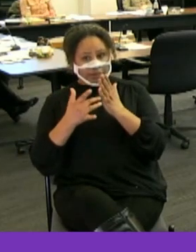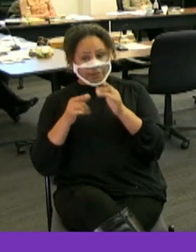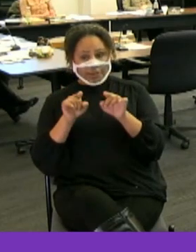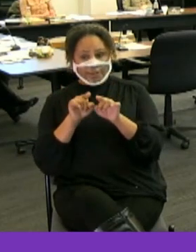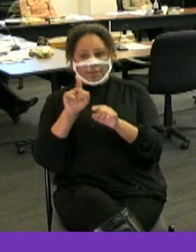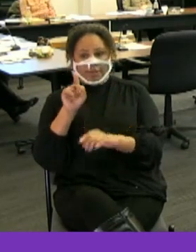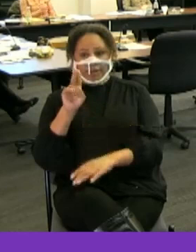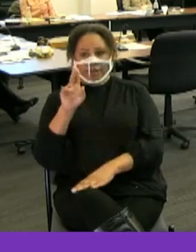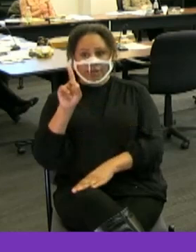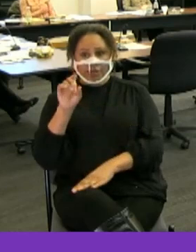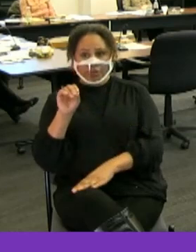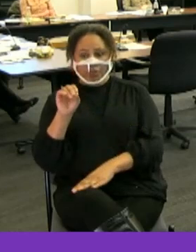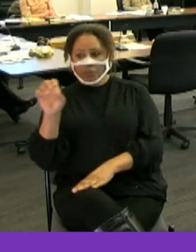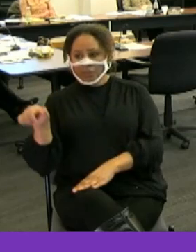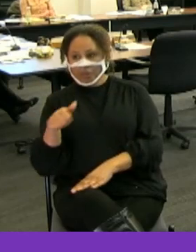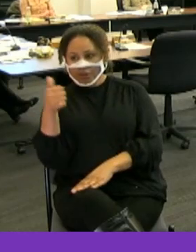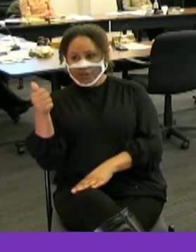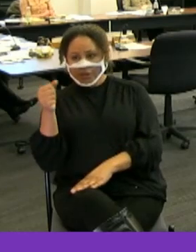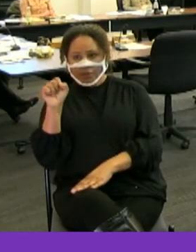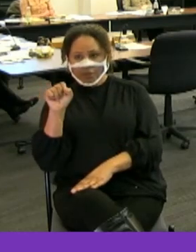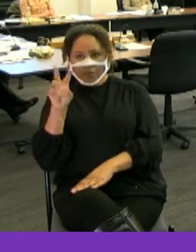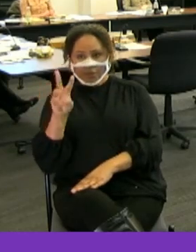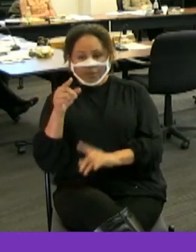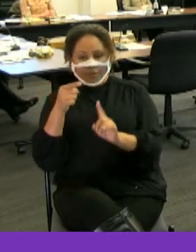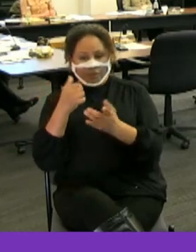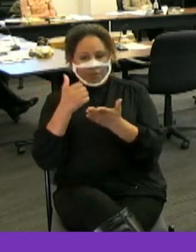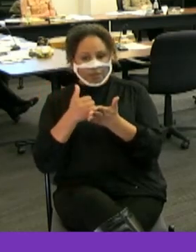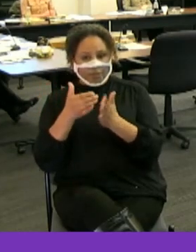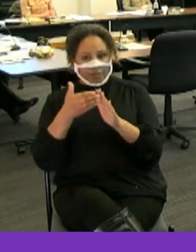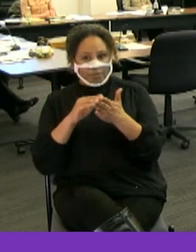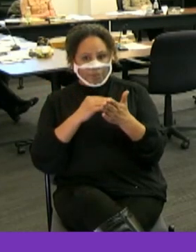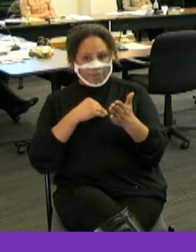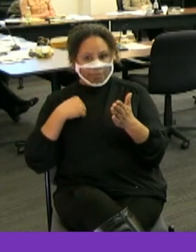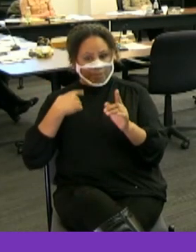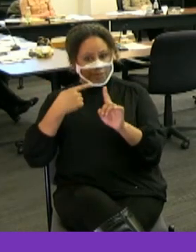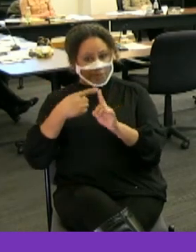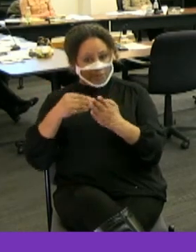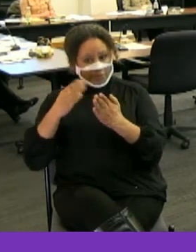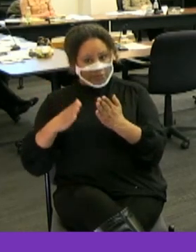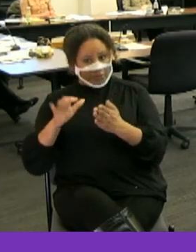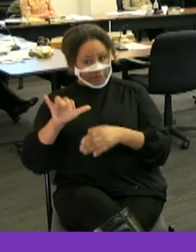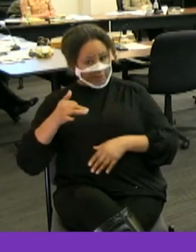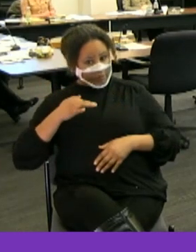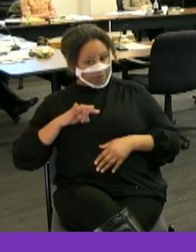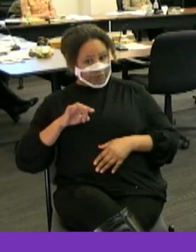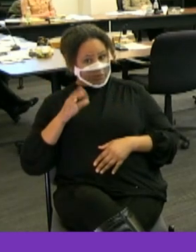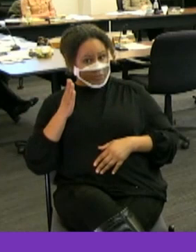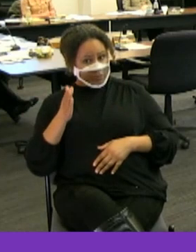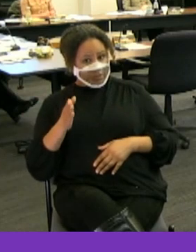other software to help the community members and students? Would that be beneficial?